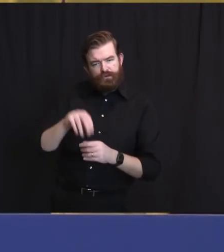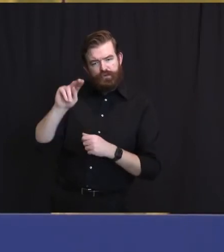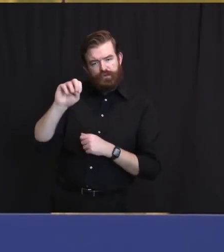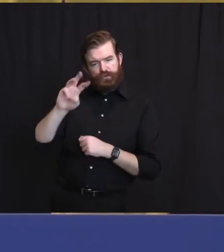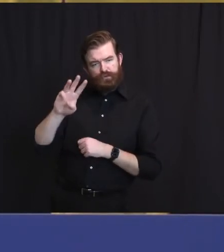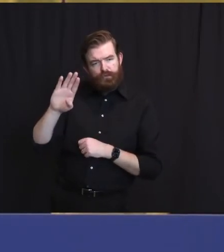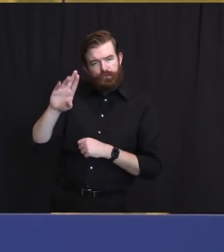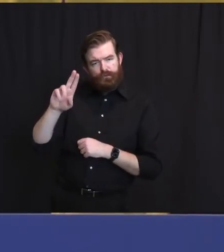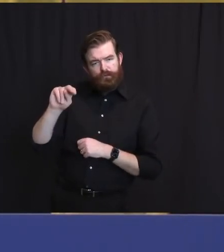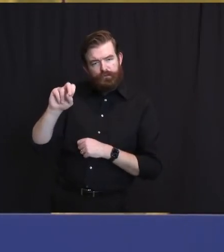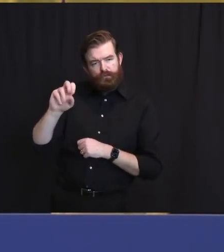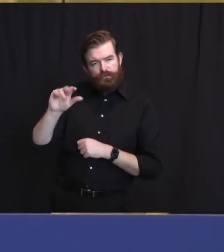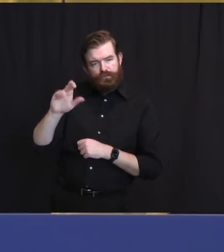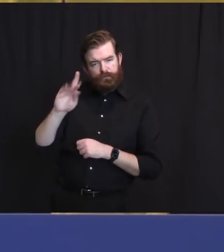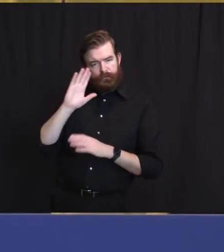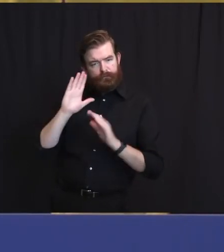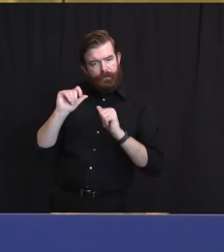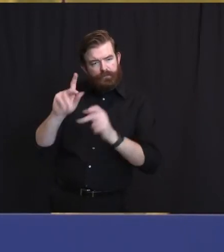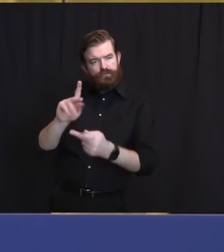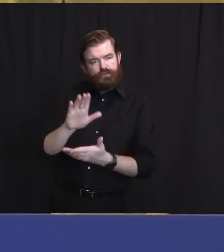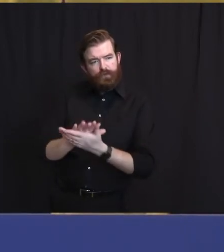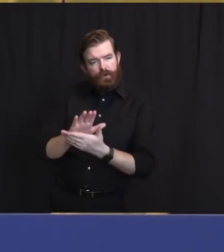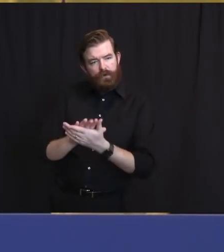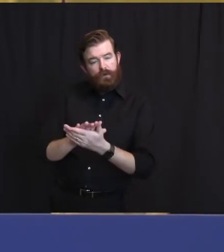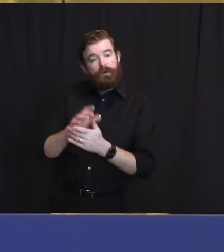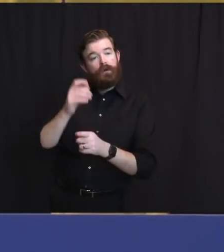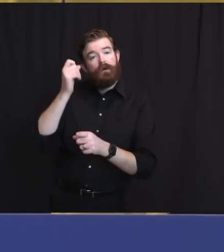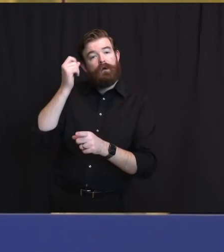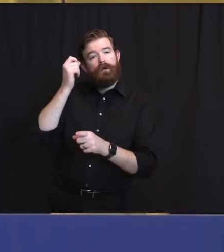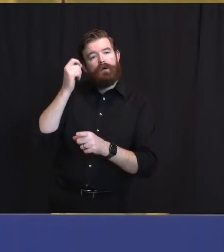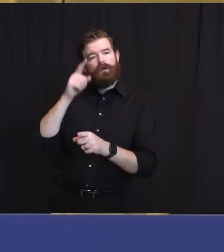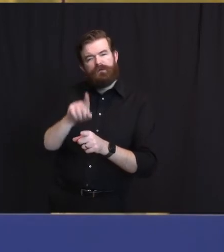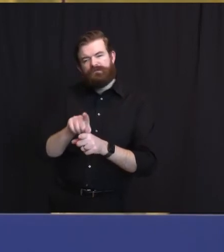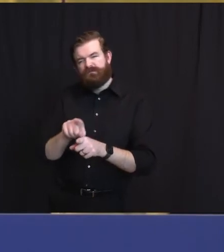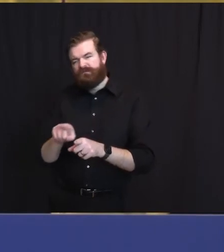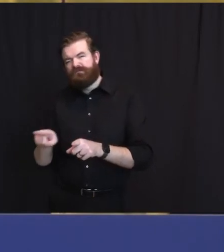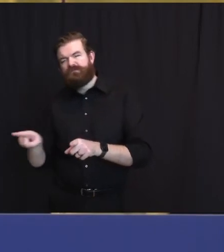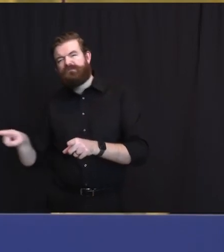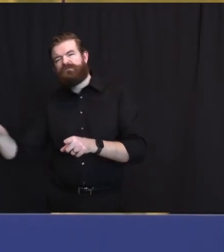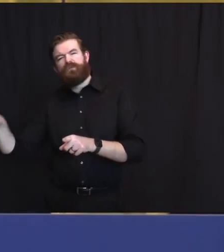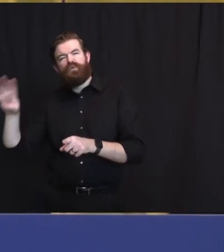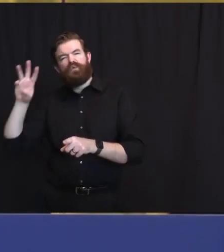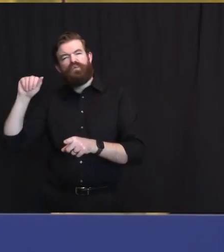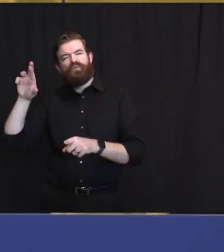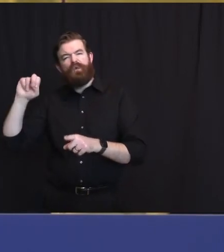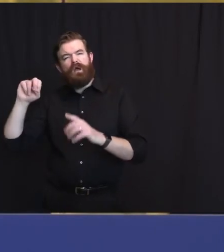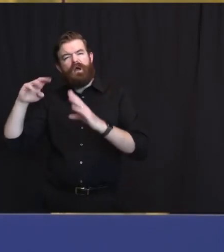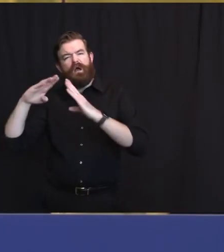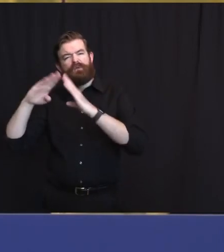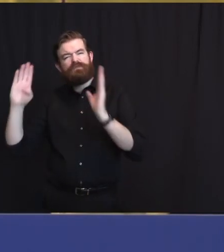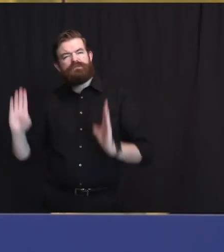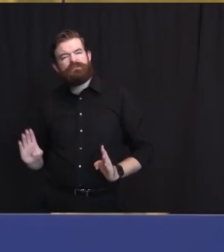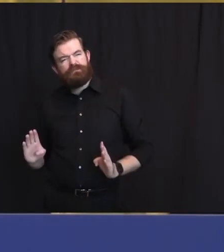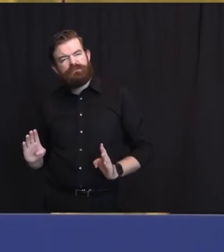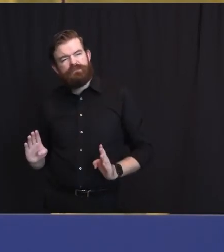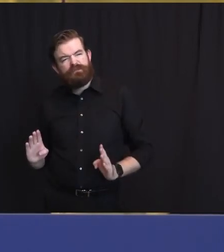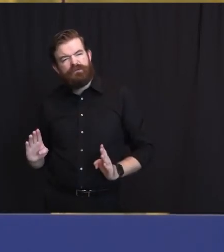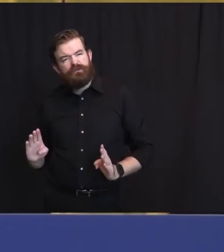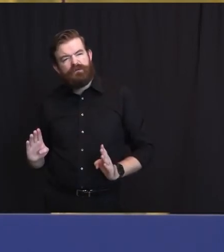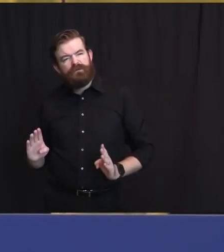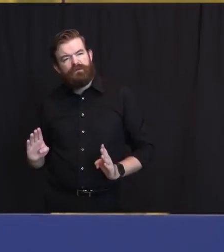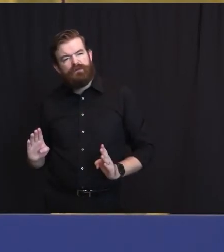unfamiliar temporary space in a converted warehouse, so their public school, which was opened just 4 years ago, can be acquired by a hospital and